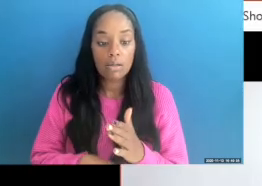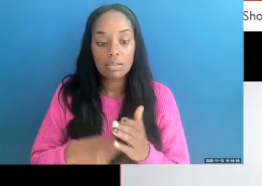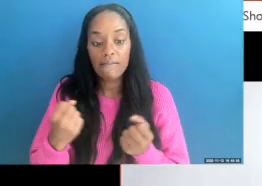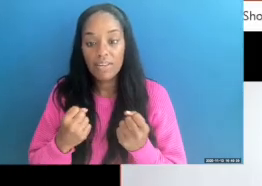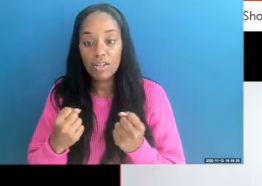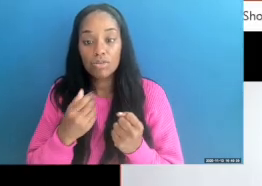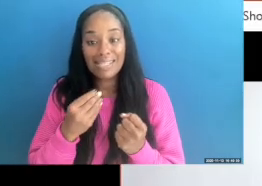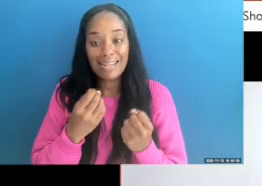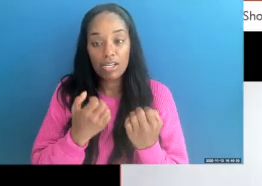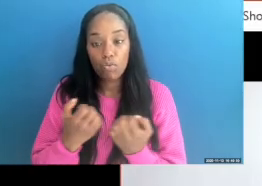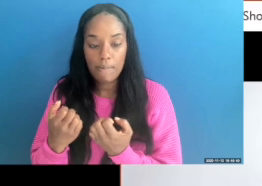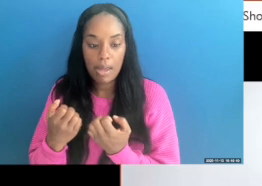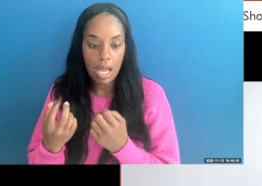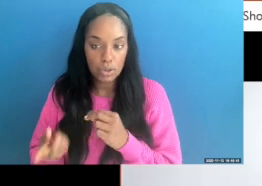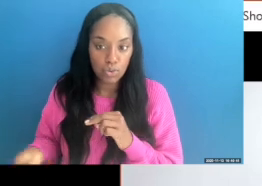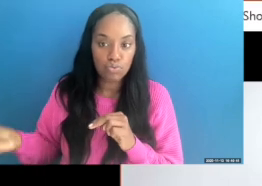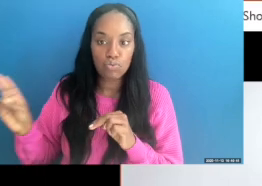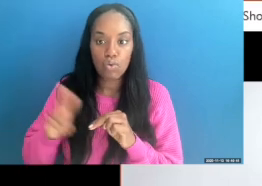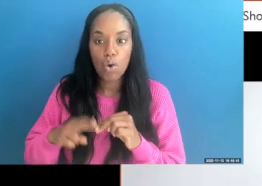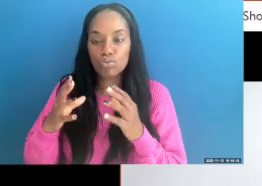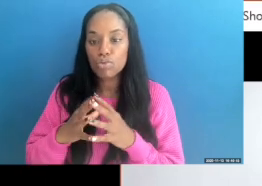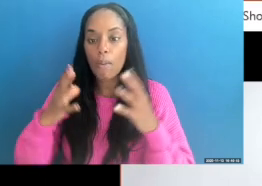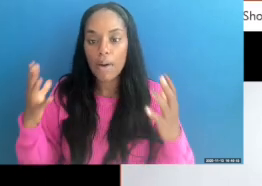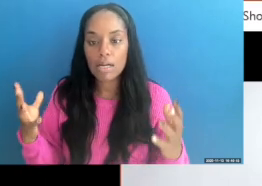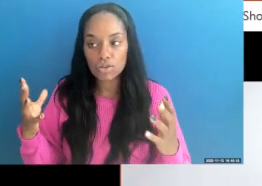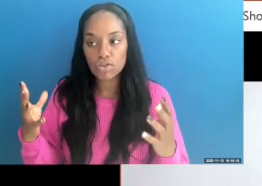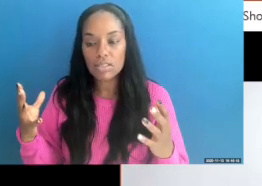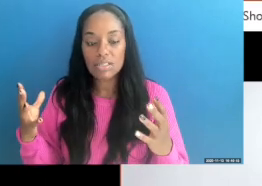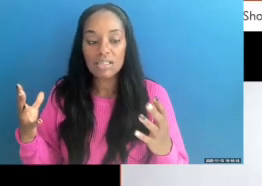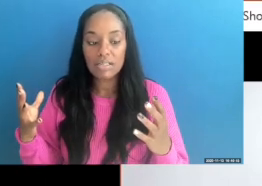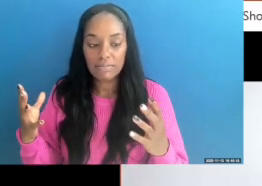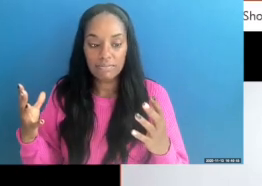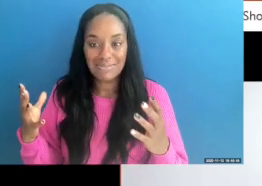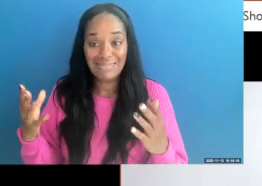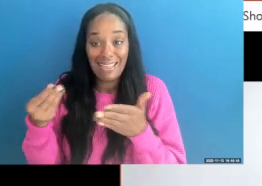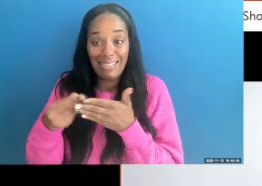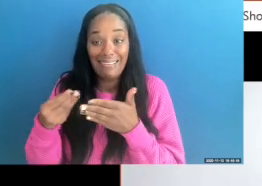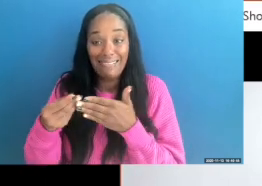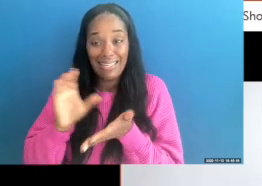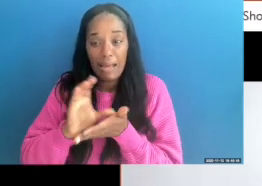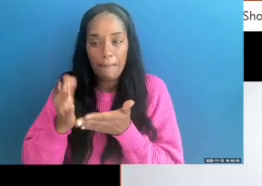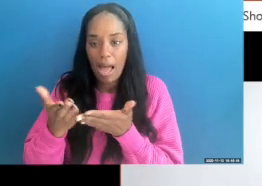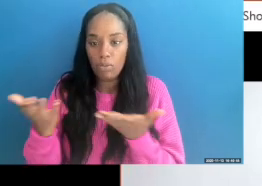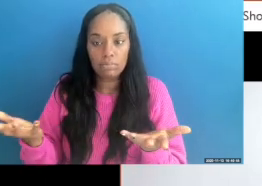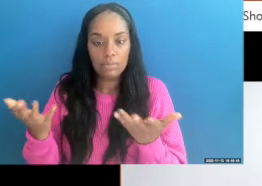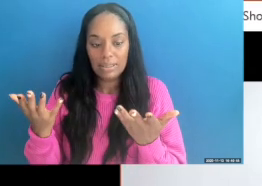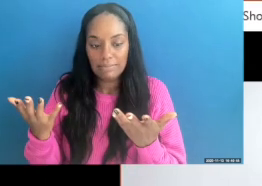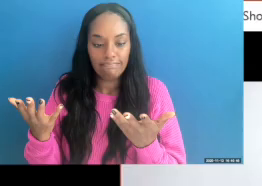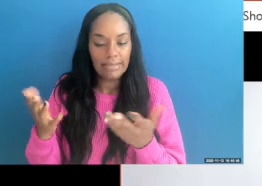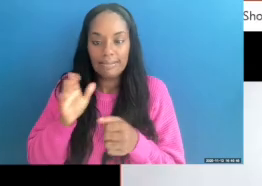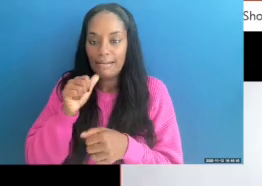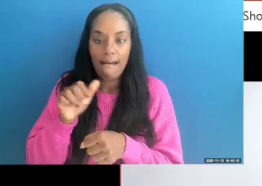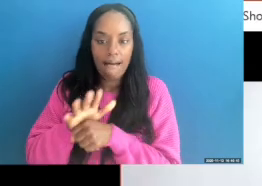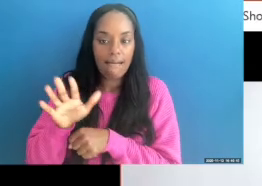the cost of vehicles and equipment has grown so much that even the